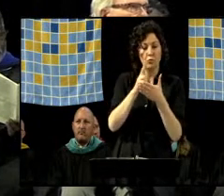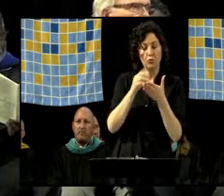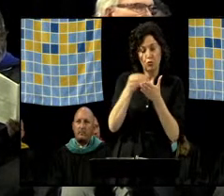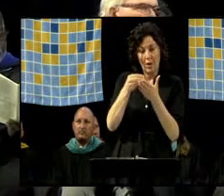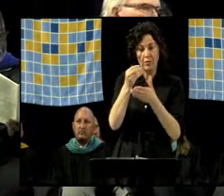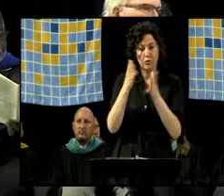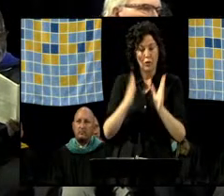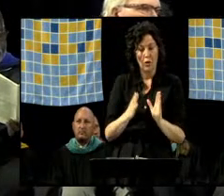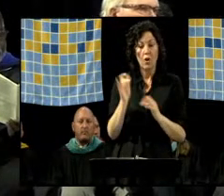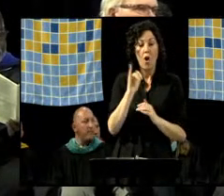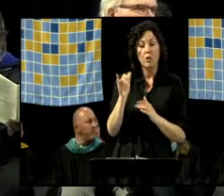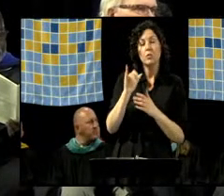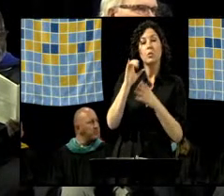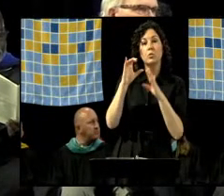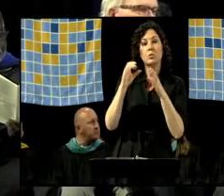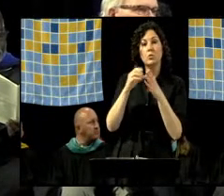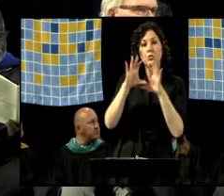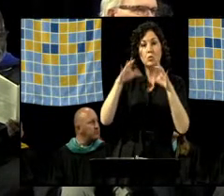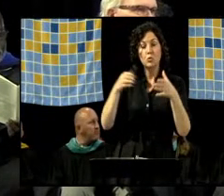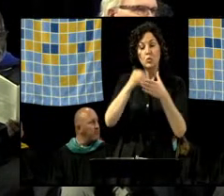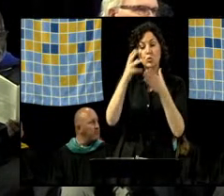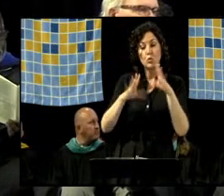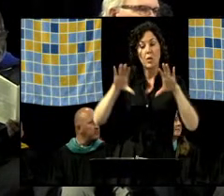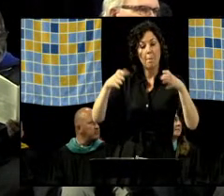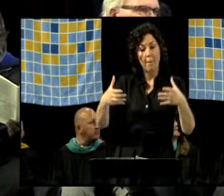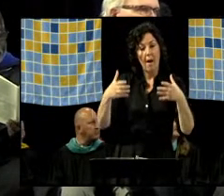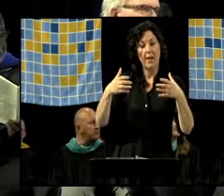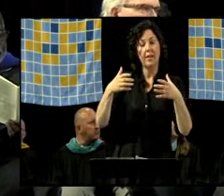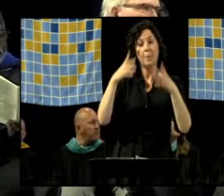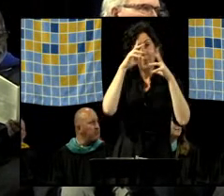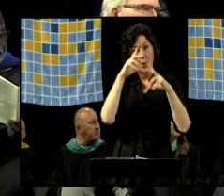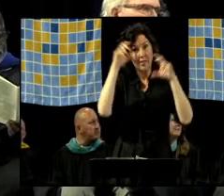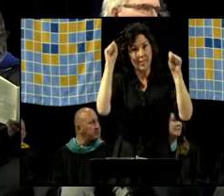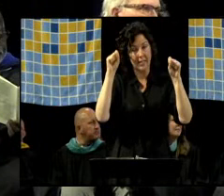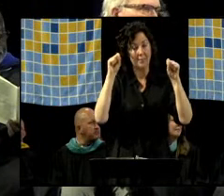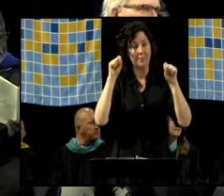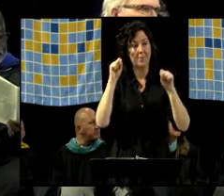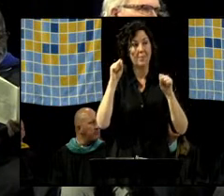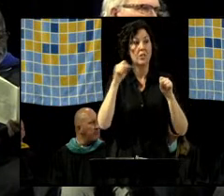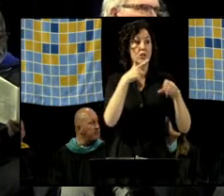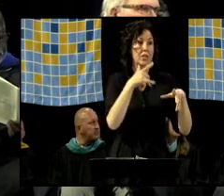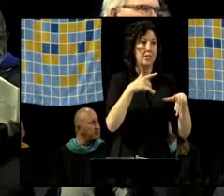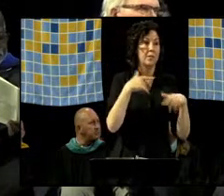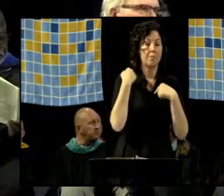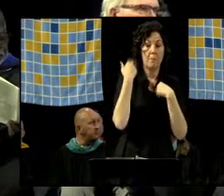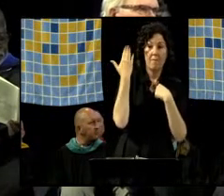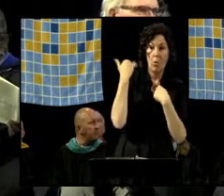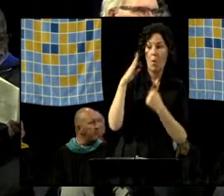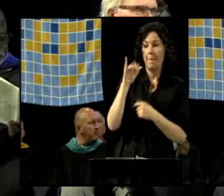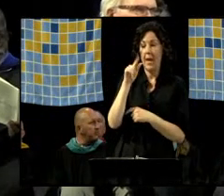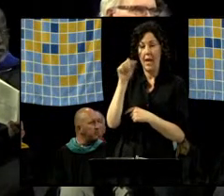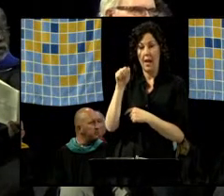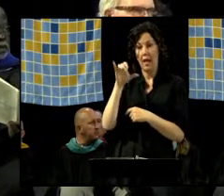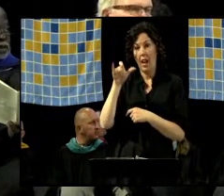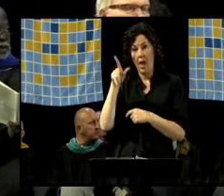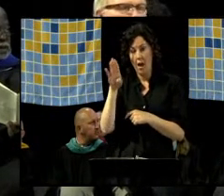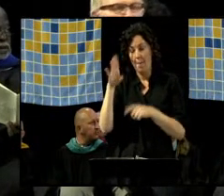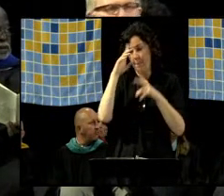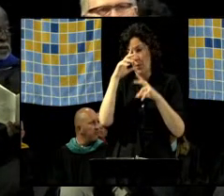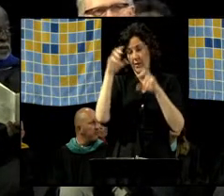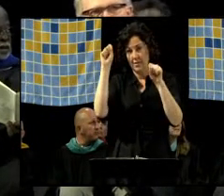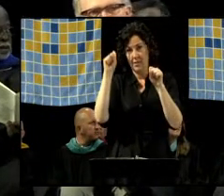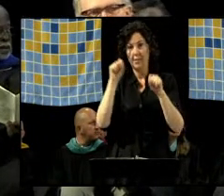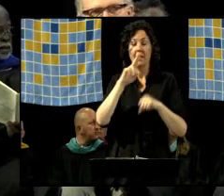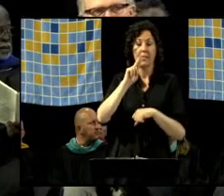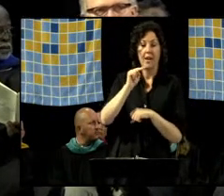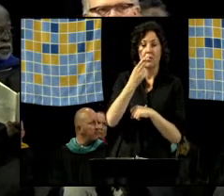currently the student body president of South Florence. Amelia held the offices of president of Beta Club, president of the